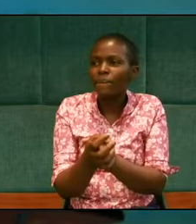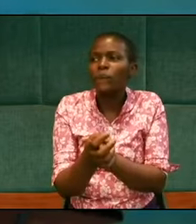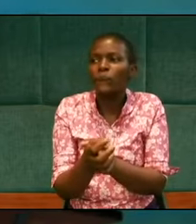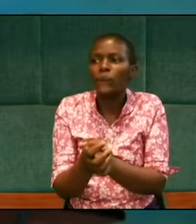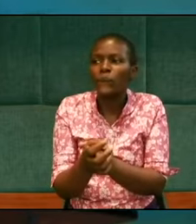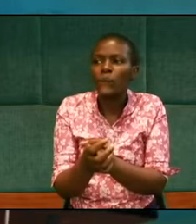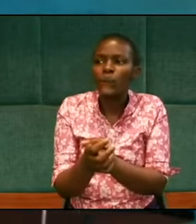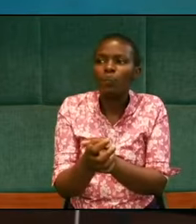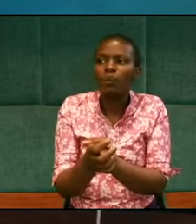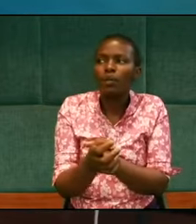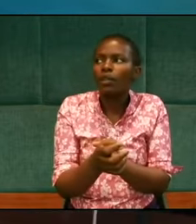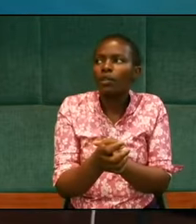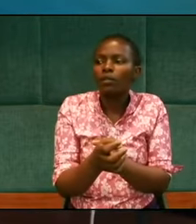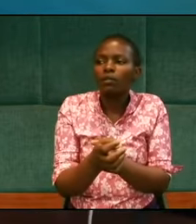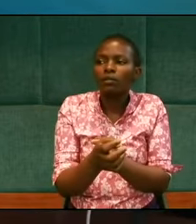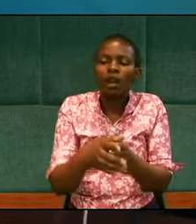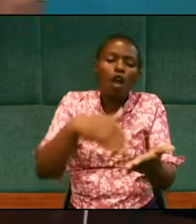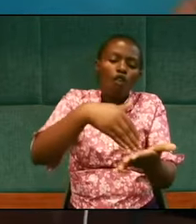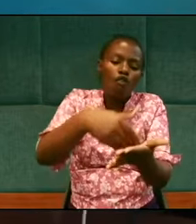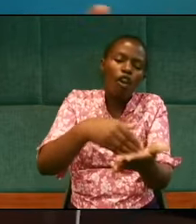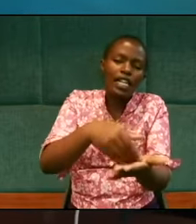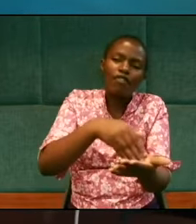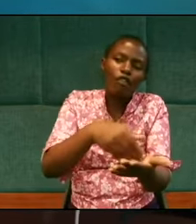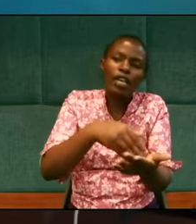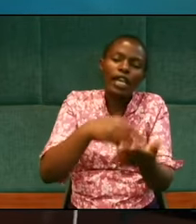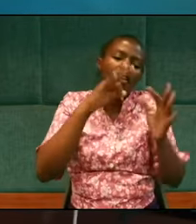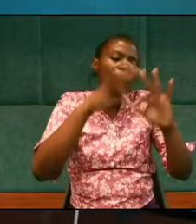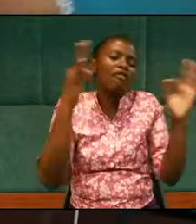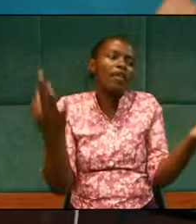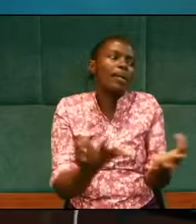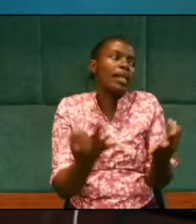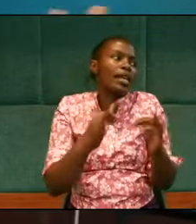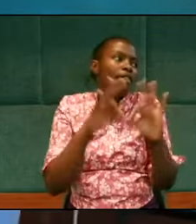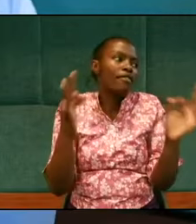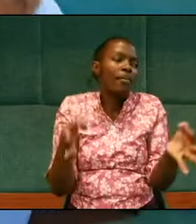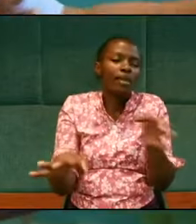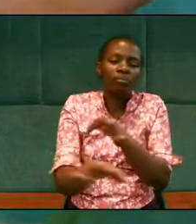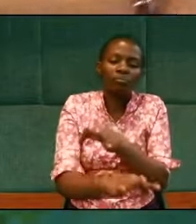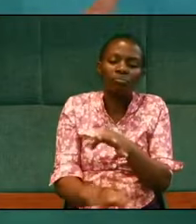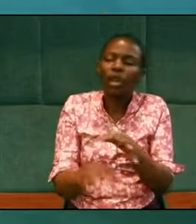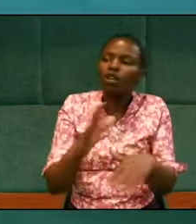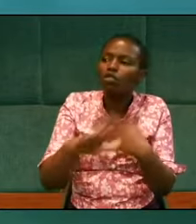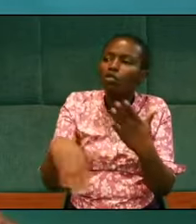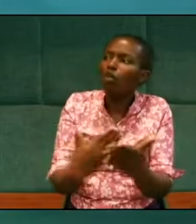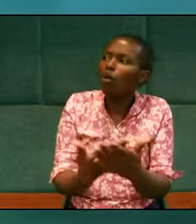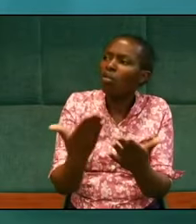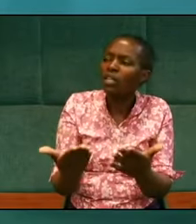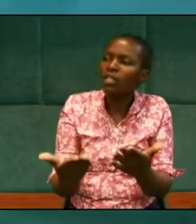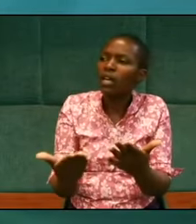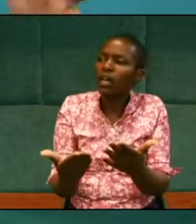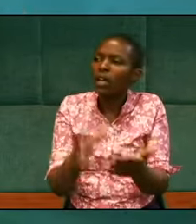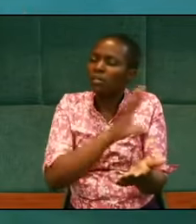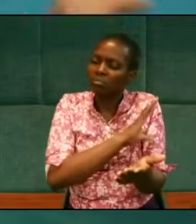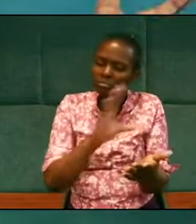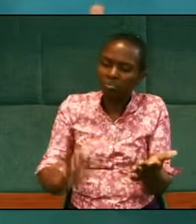Our subject this evening, faulty family foundation. All these are conditions precedent to marriage.